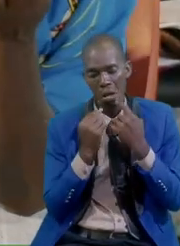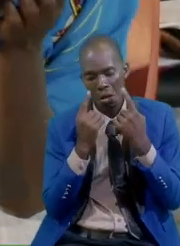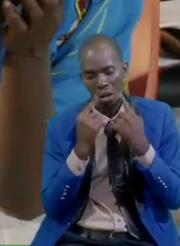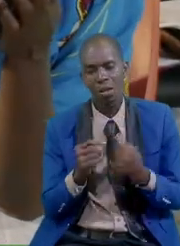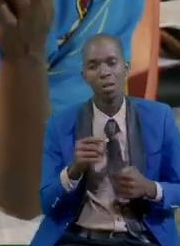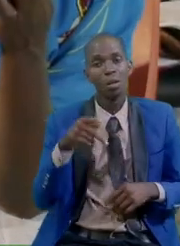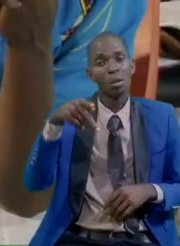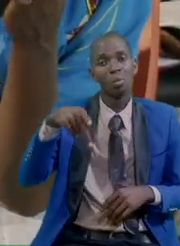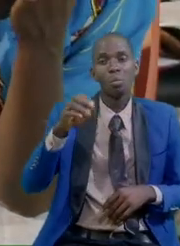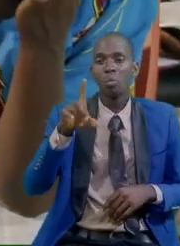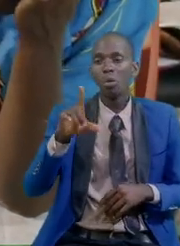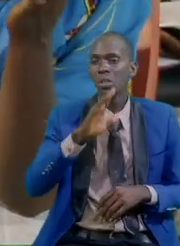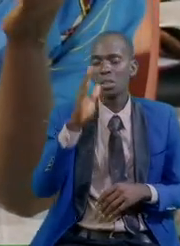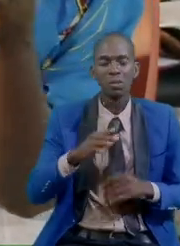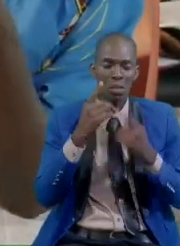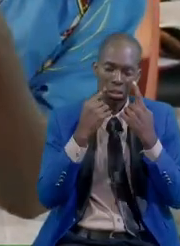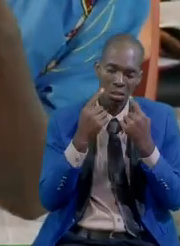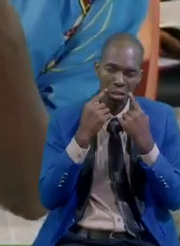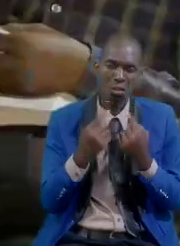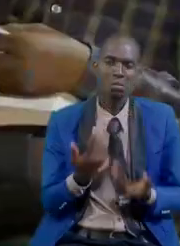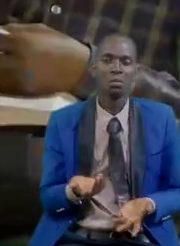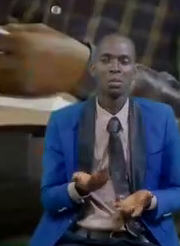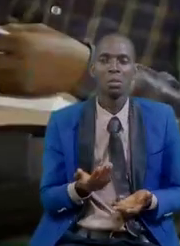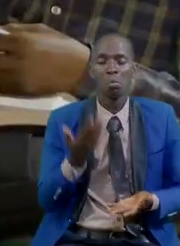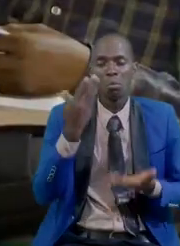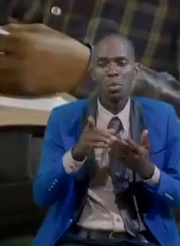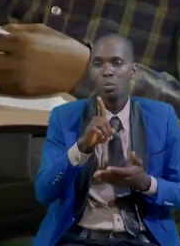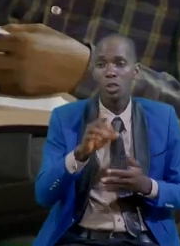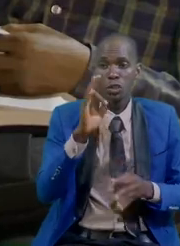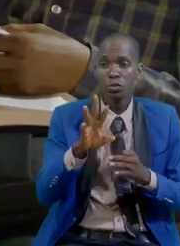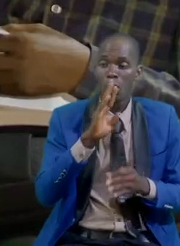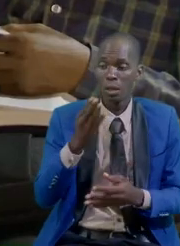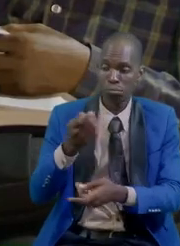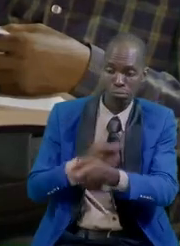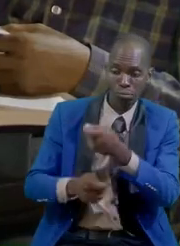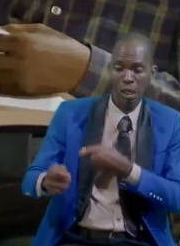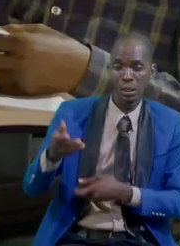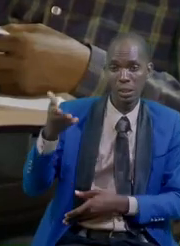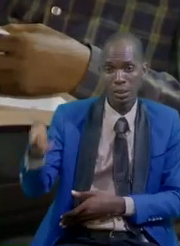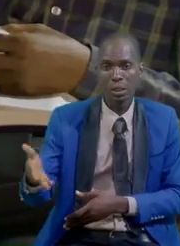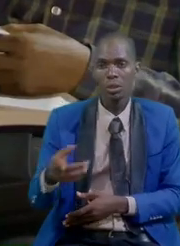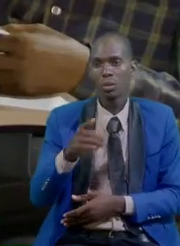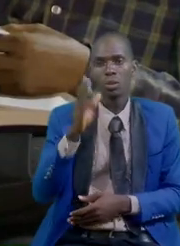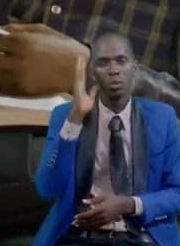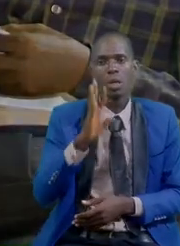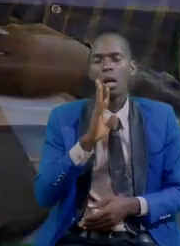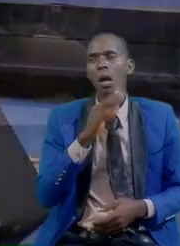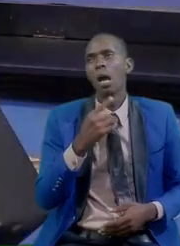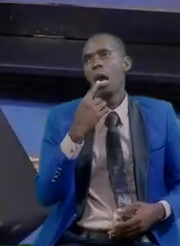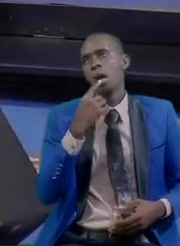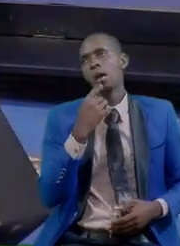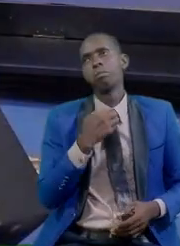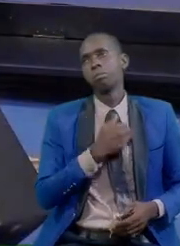Maybe you'll be regretting. Why did I believe in Christ? And why did I cast out